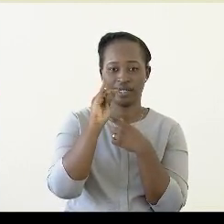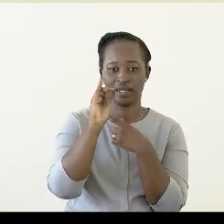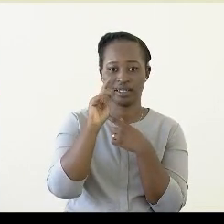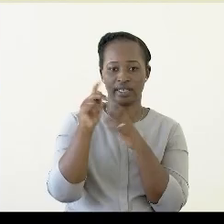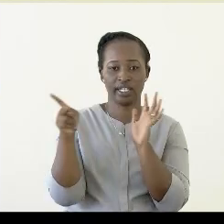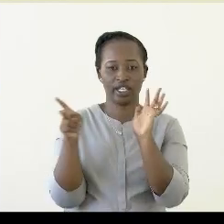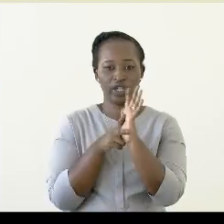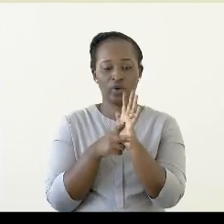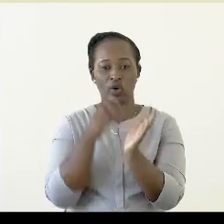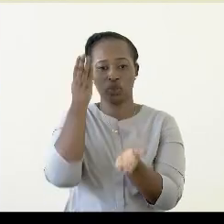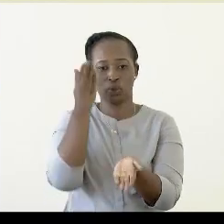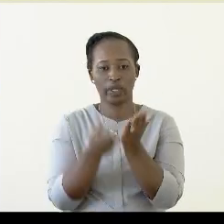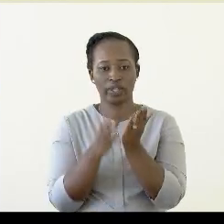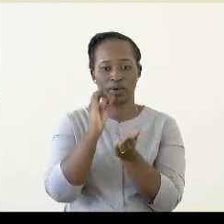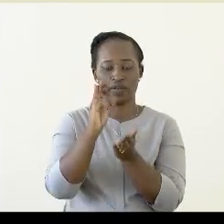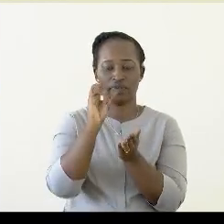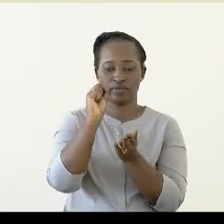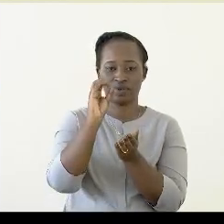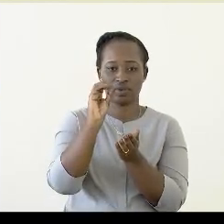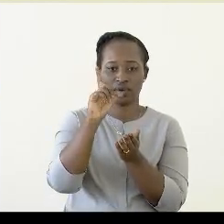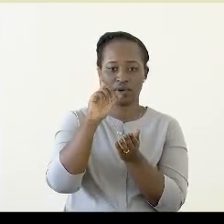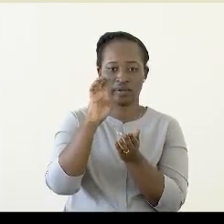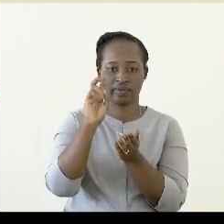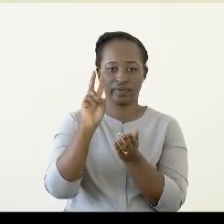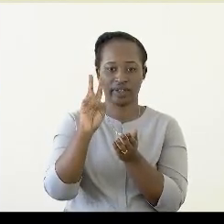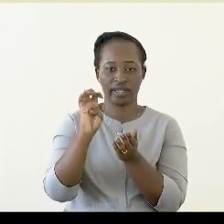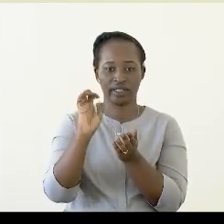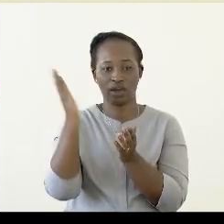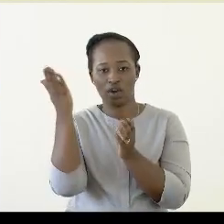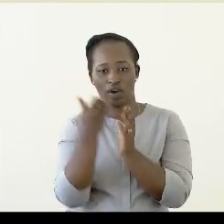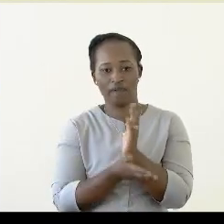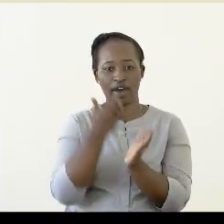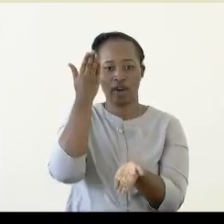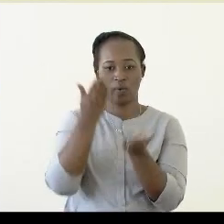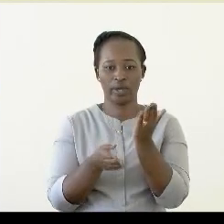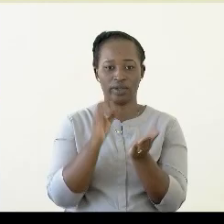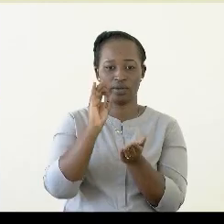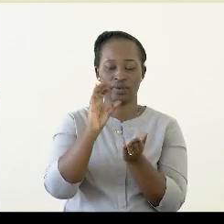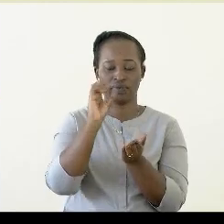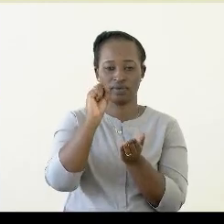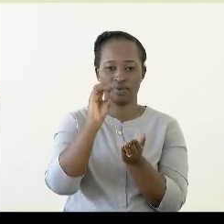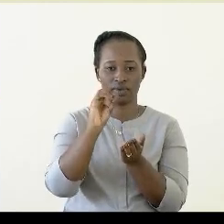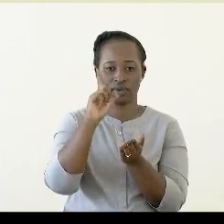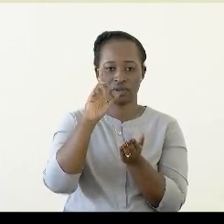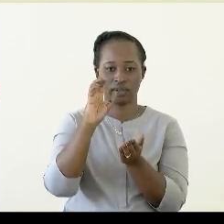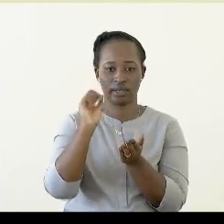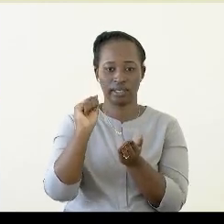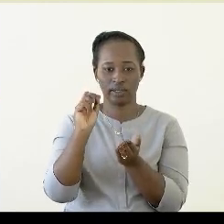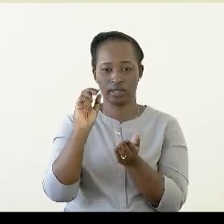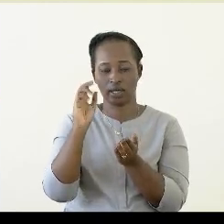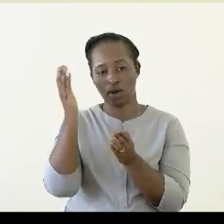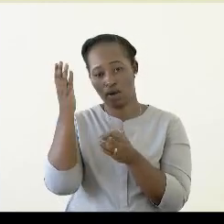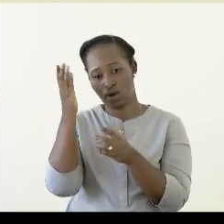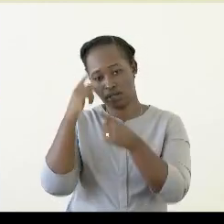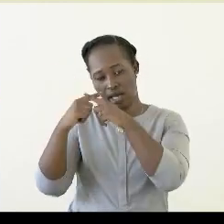weight of solvent over weight of solute times 100, and B, solubility, which is equal to the weight of solute over